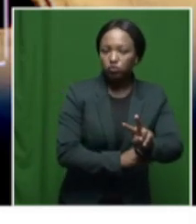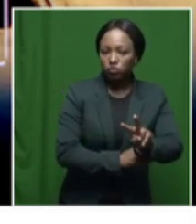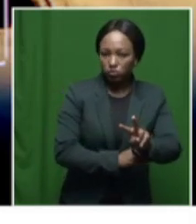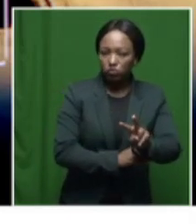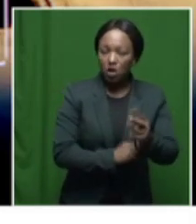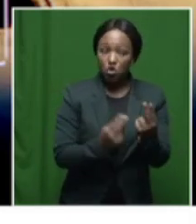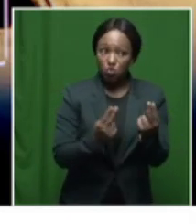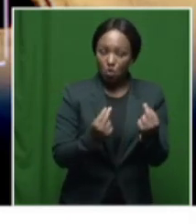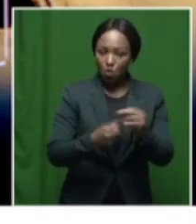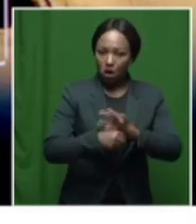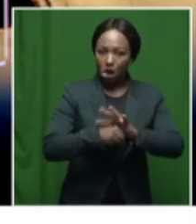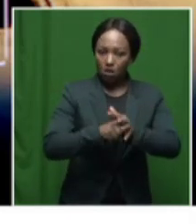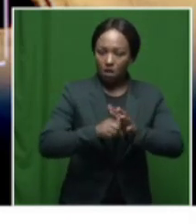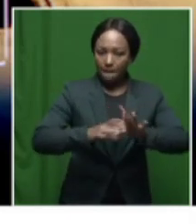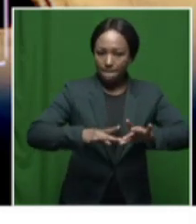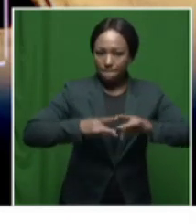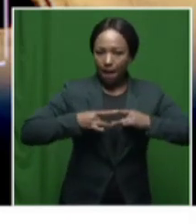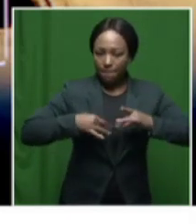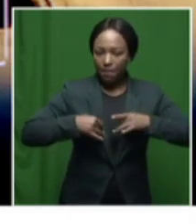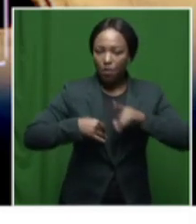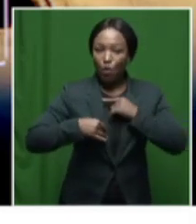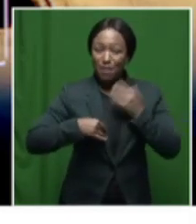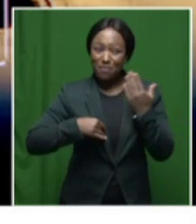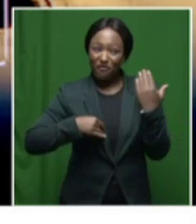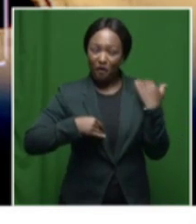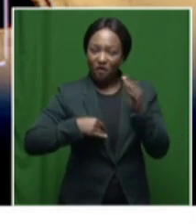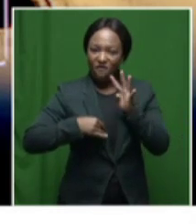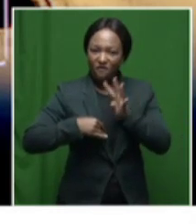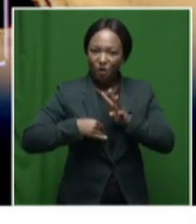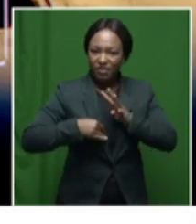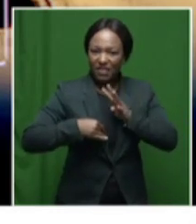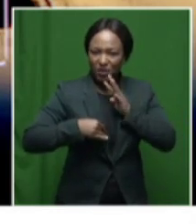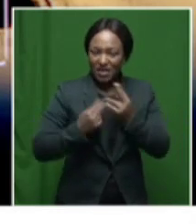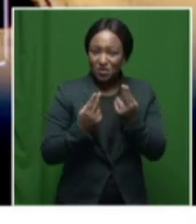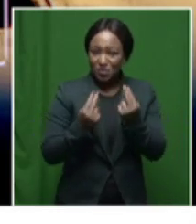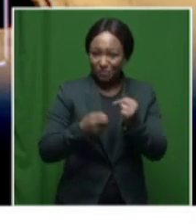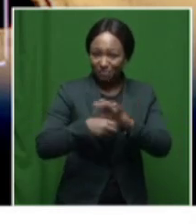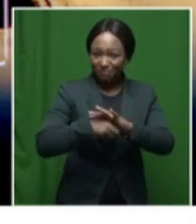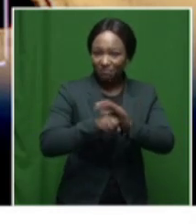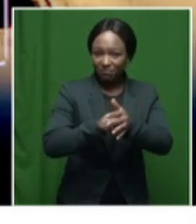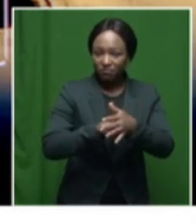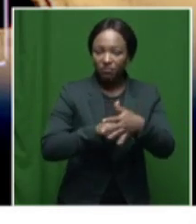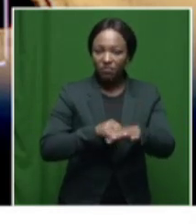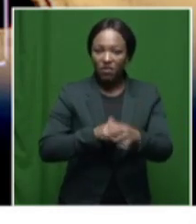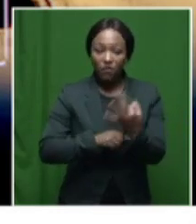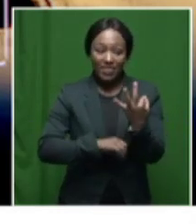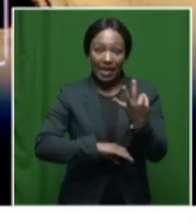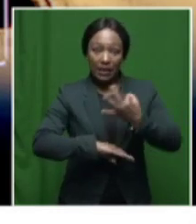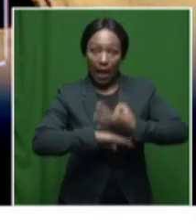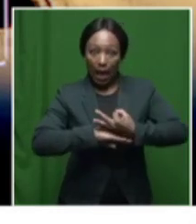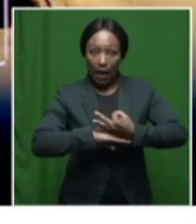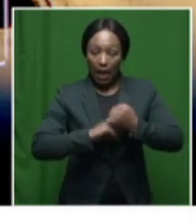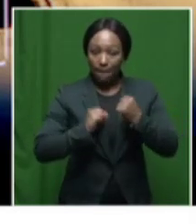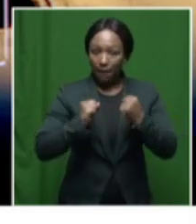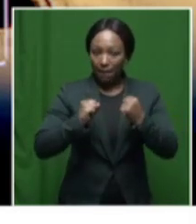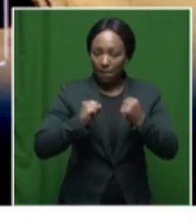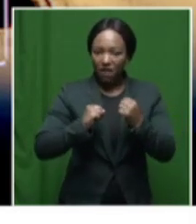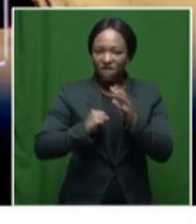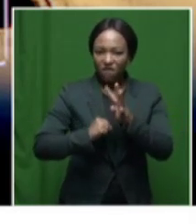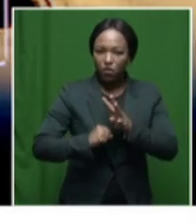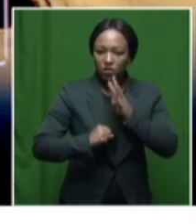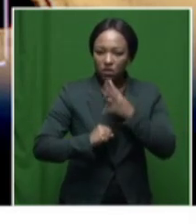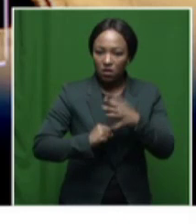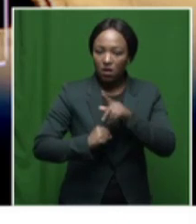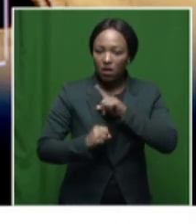3,222 new cases after the numbers were sitting at over 4,000 new infections for at least 3 consecutive days, with most